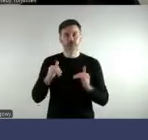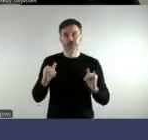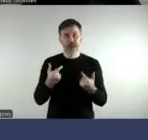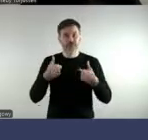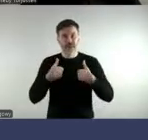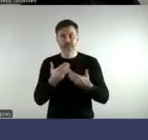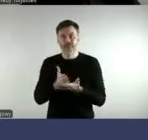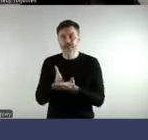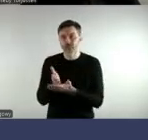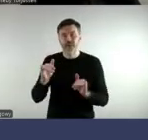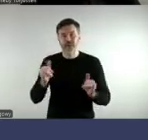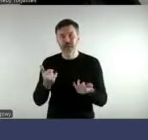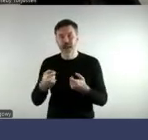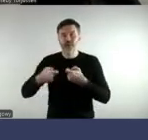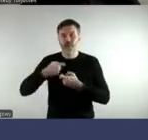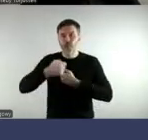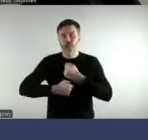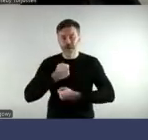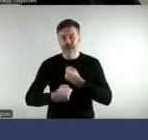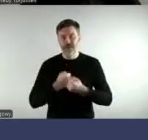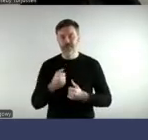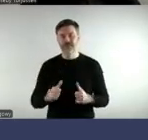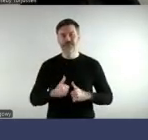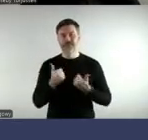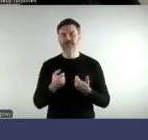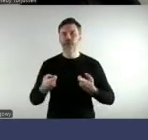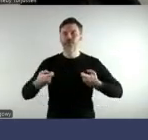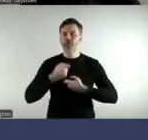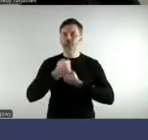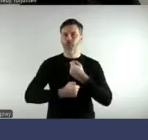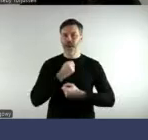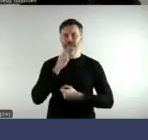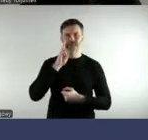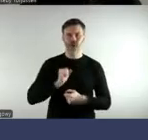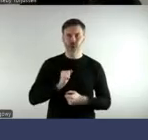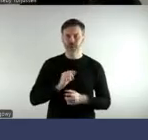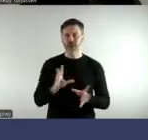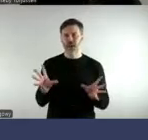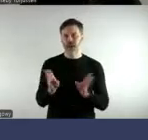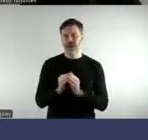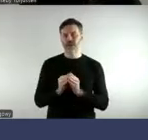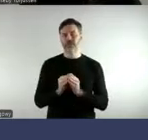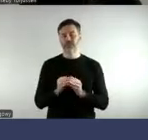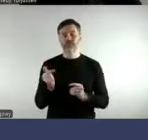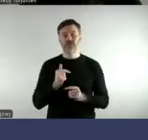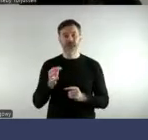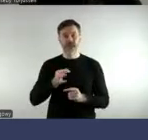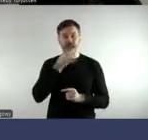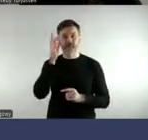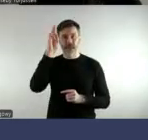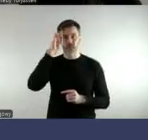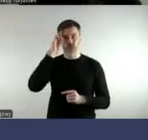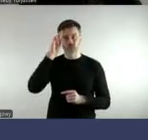operations. But we also need to increase the general understanding and resilience on the regional and local level.